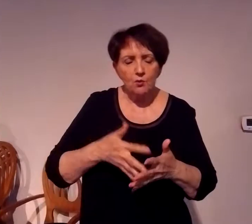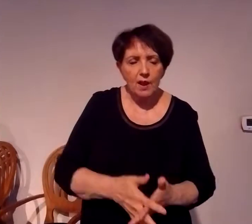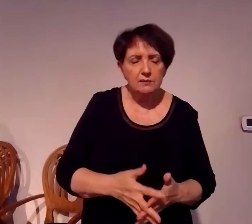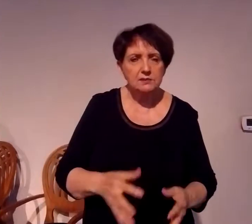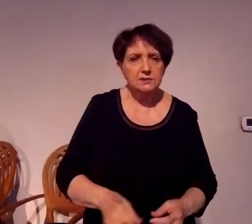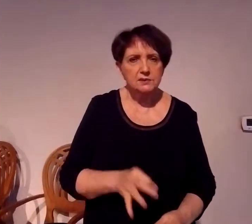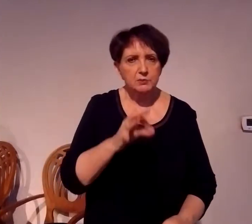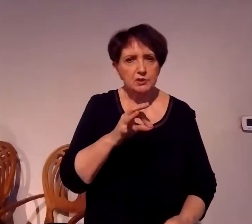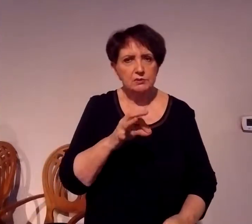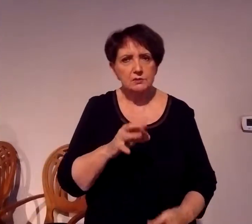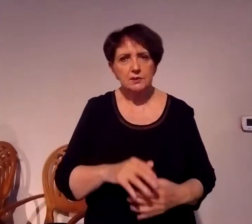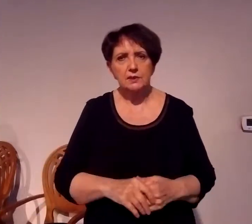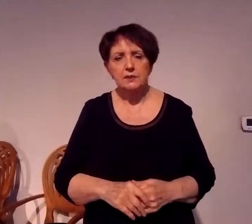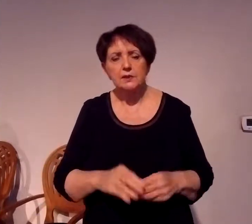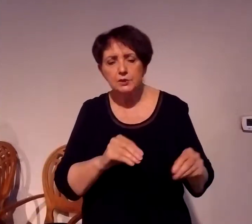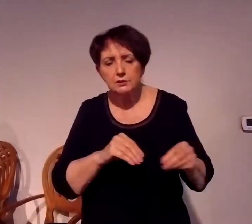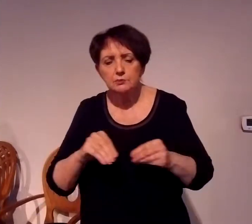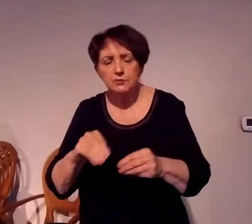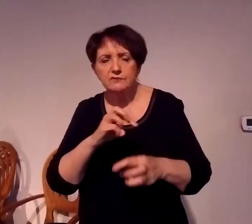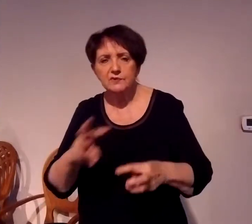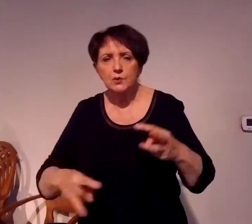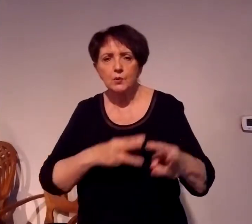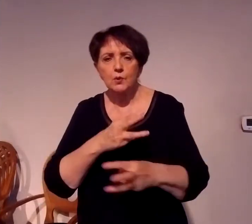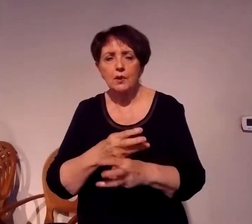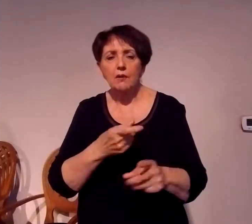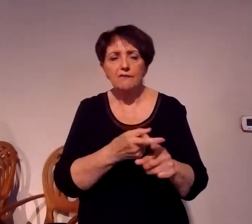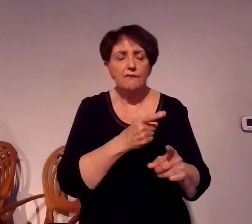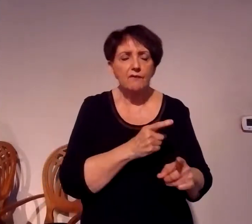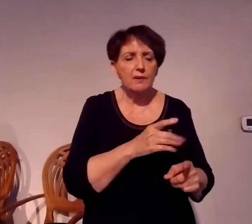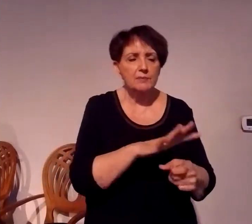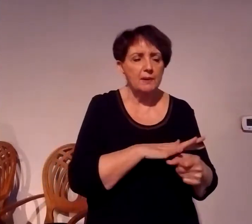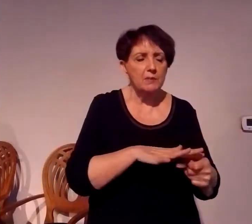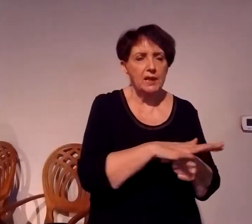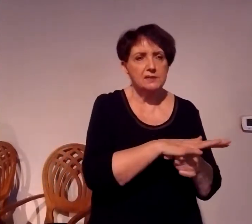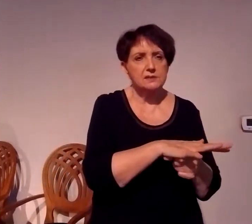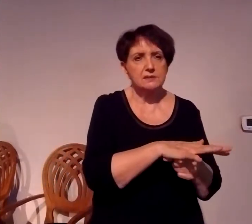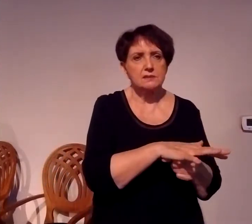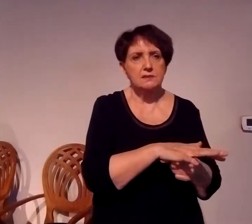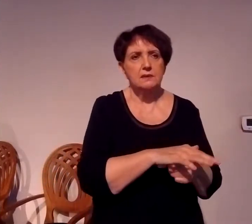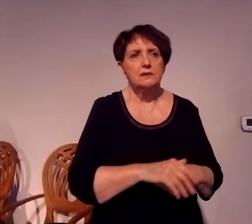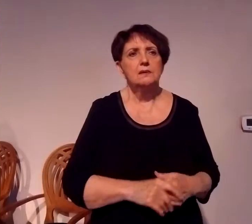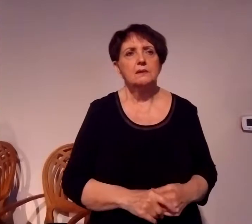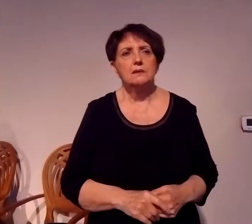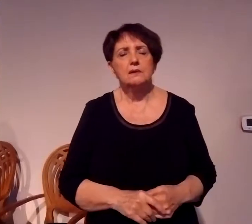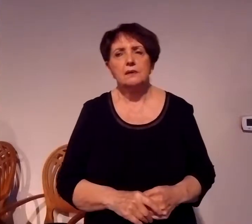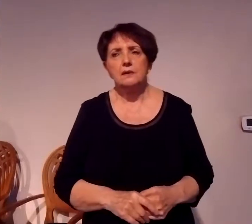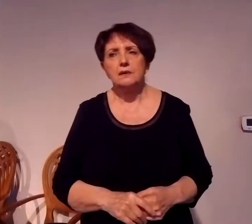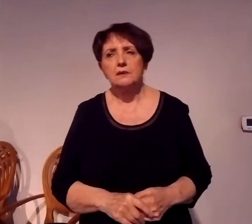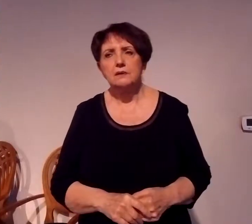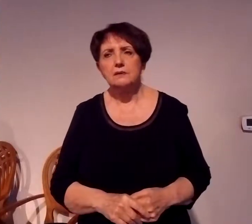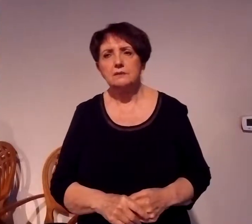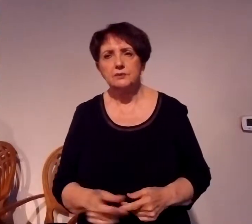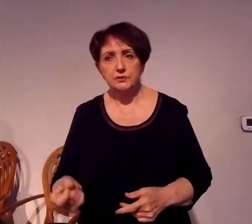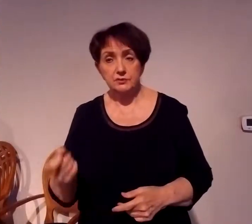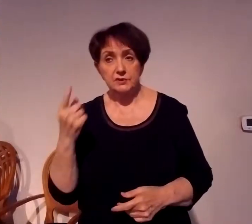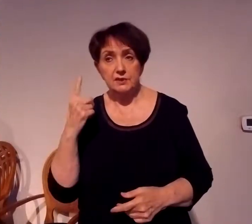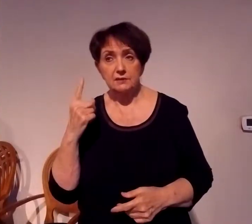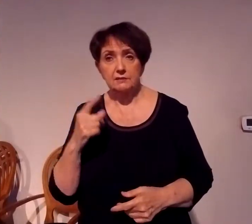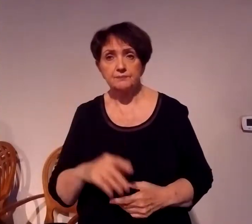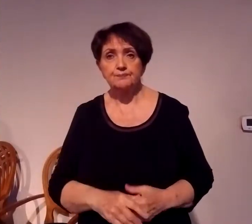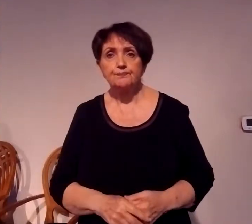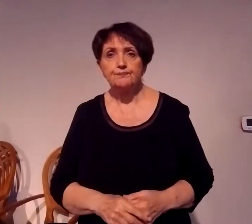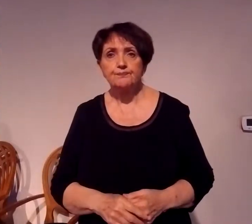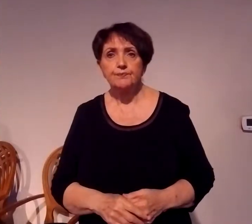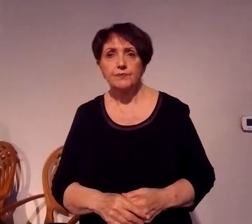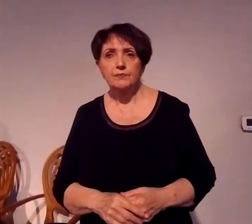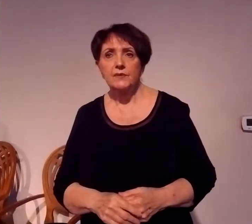spiritually and how to move in the world from that place. And do you see, it